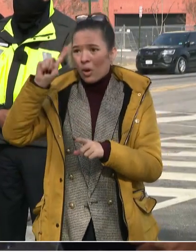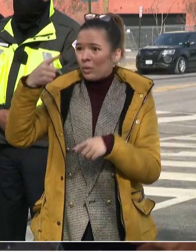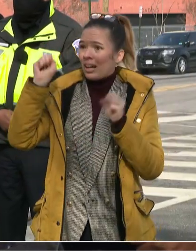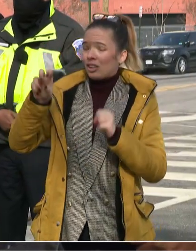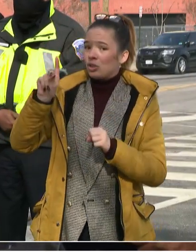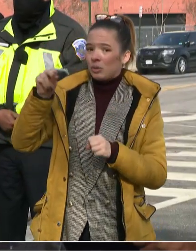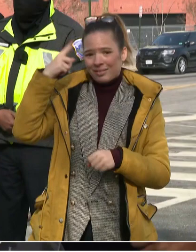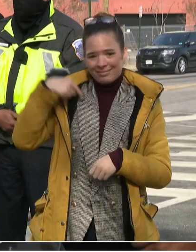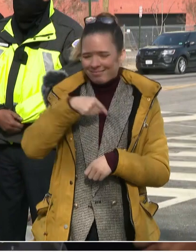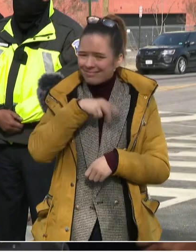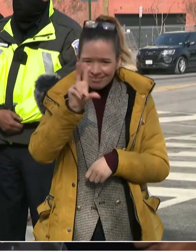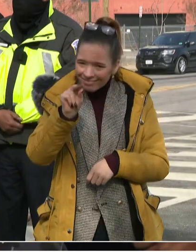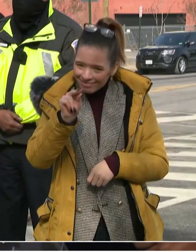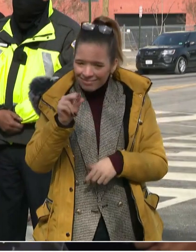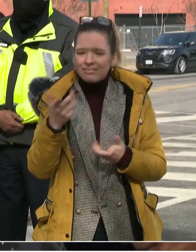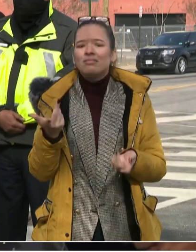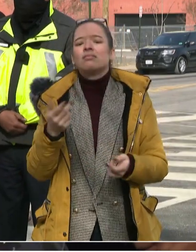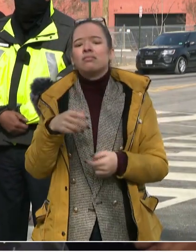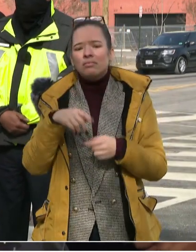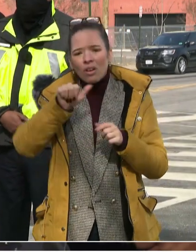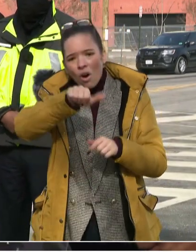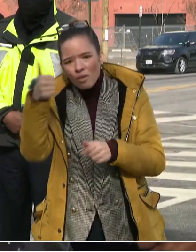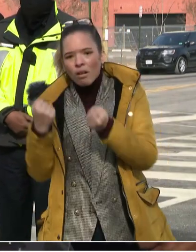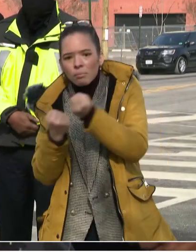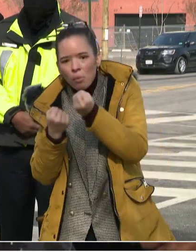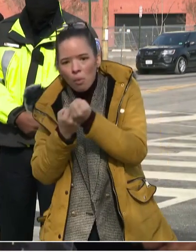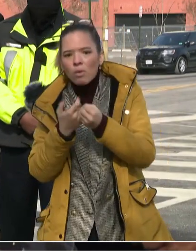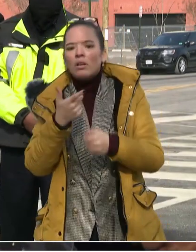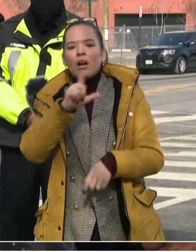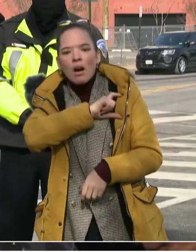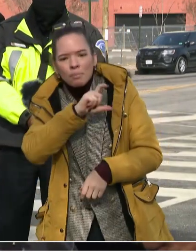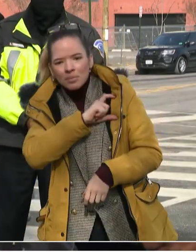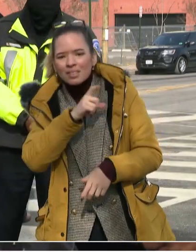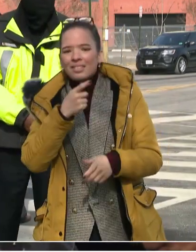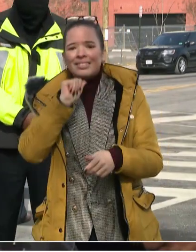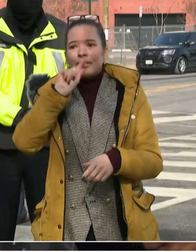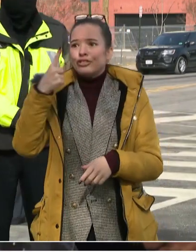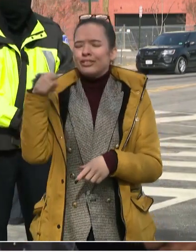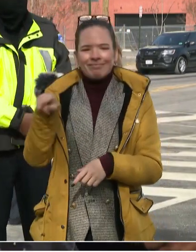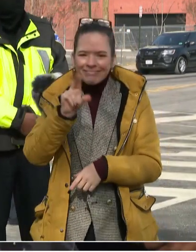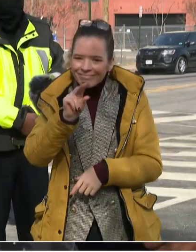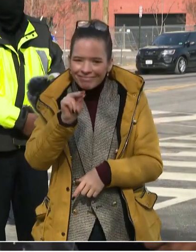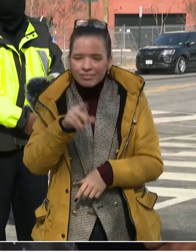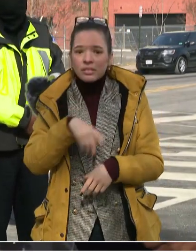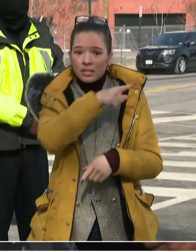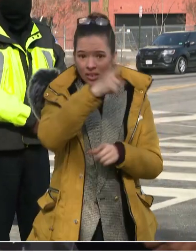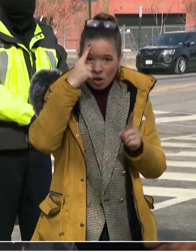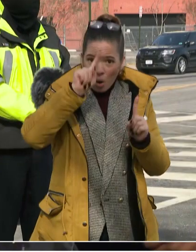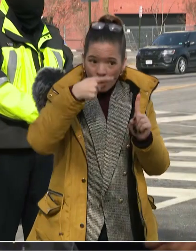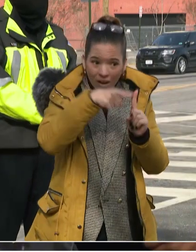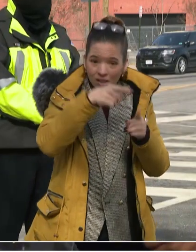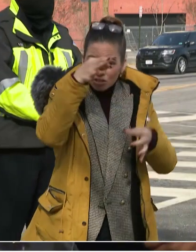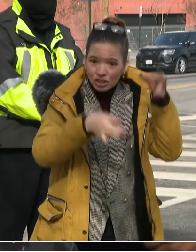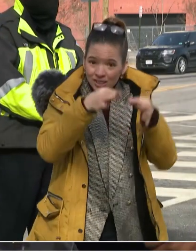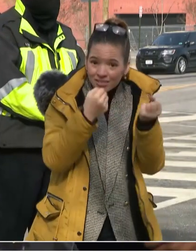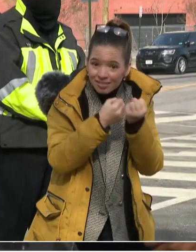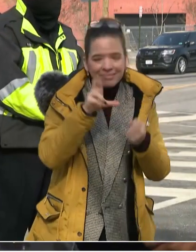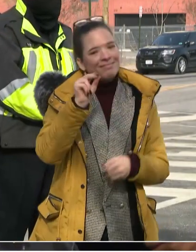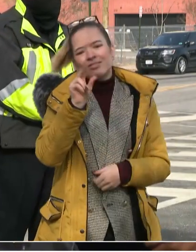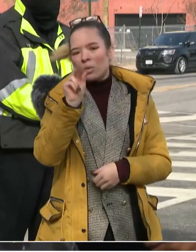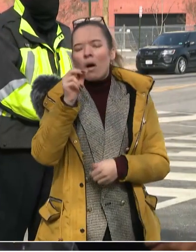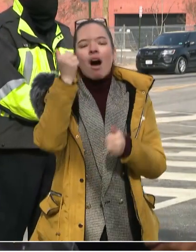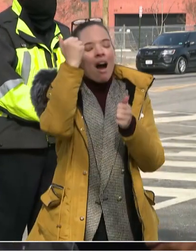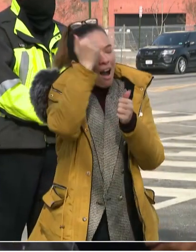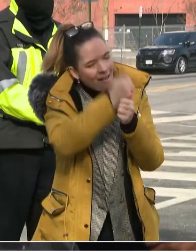so hard day in and day out can't do it alone. The courts can't do it alone. We need everybody to step up.